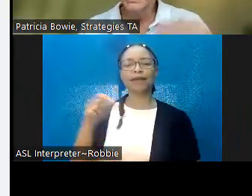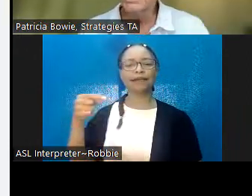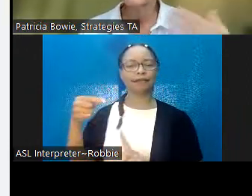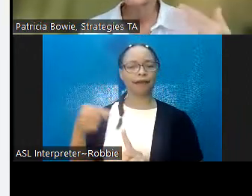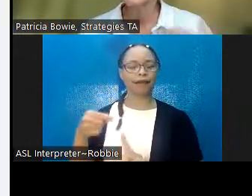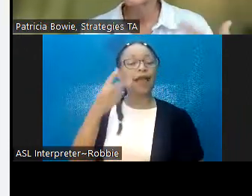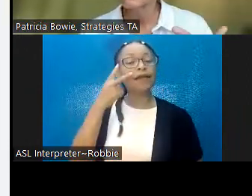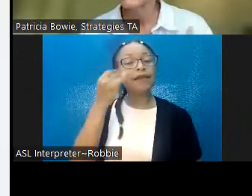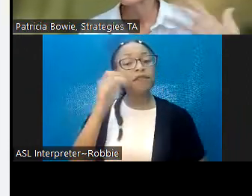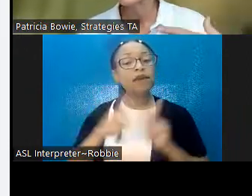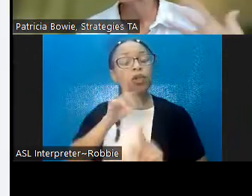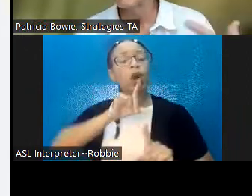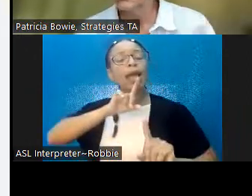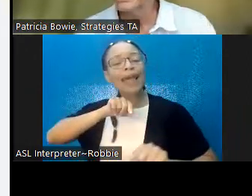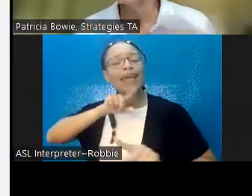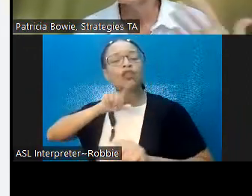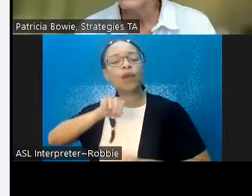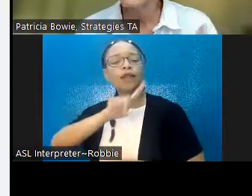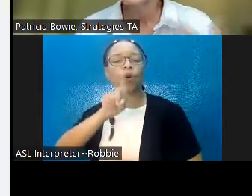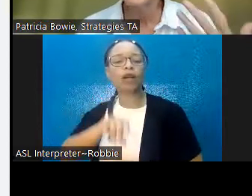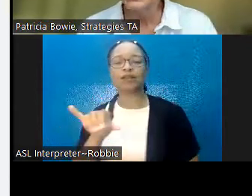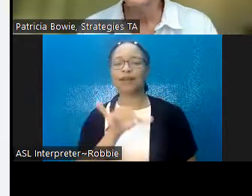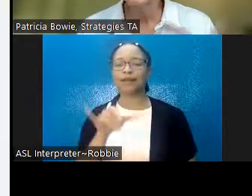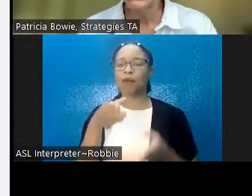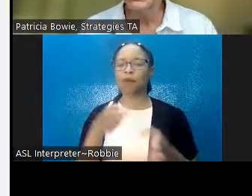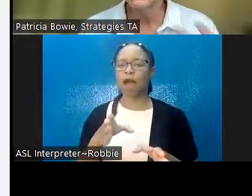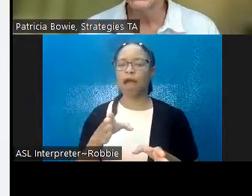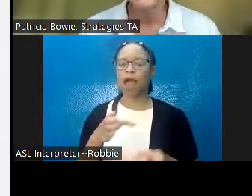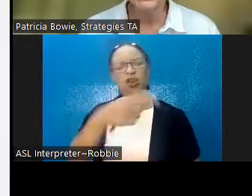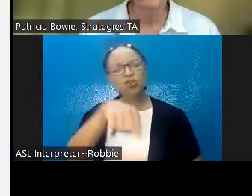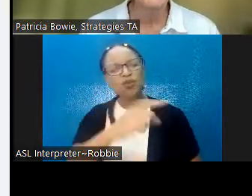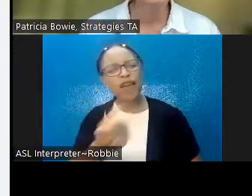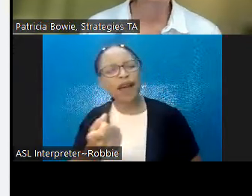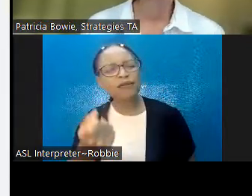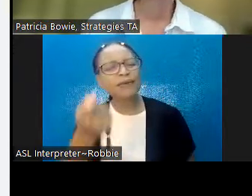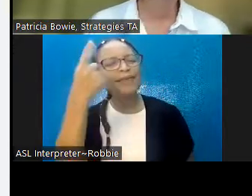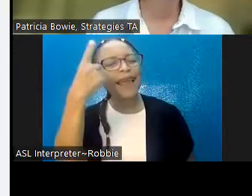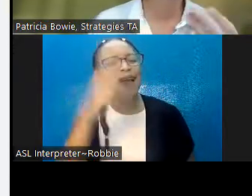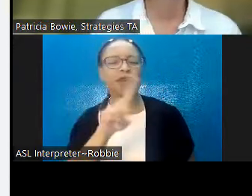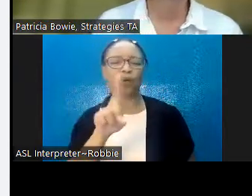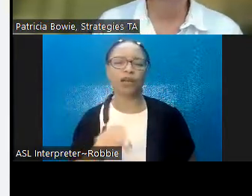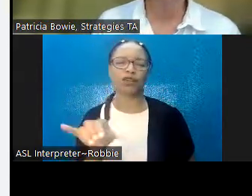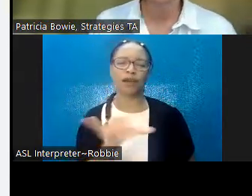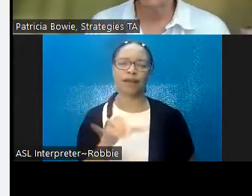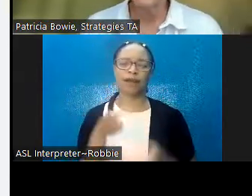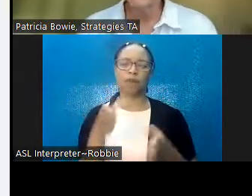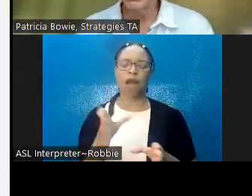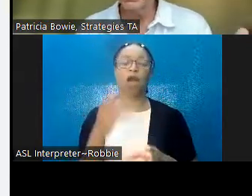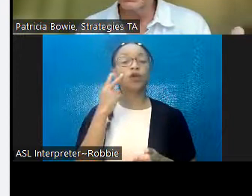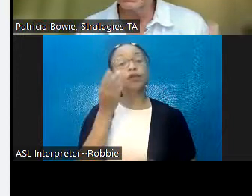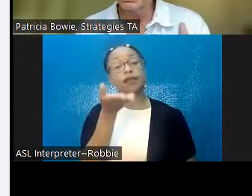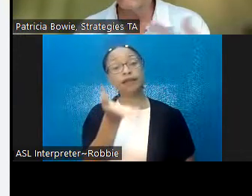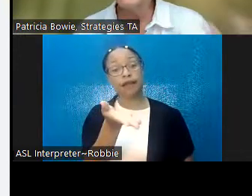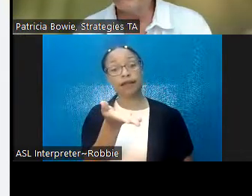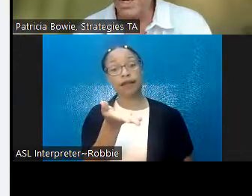actually answering the question in the same way. Do they understand the question in the same way? You can see this was one of